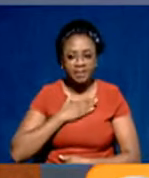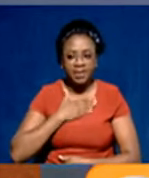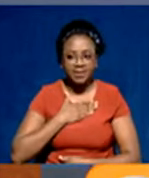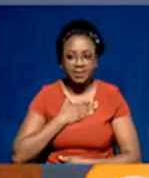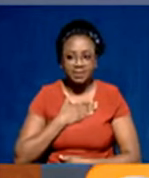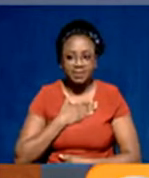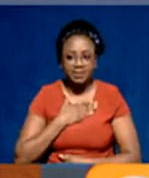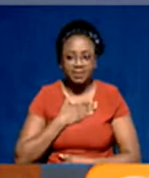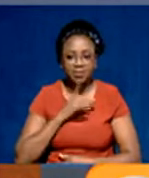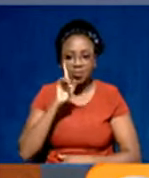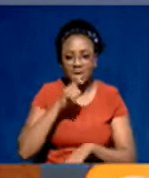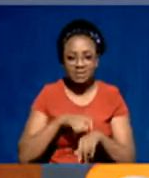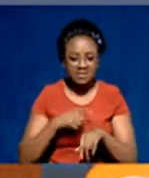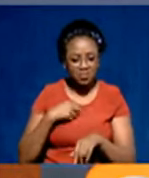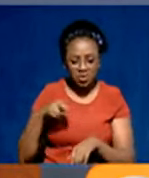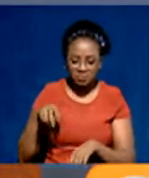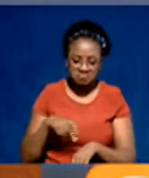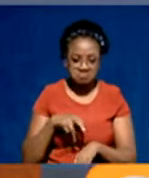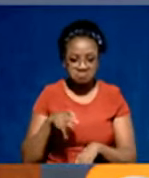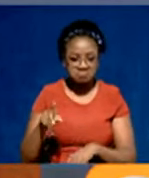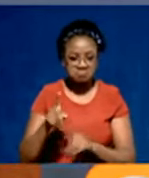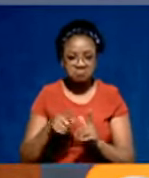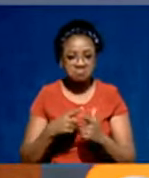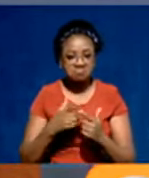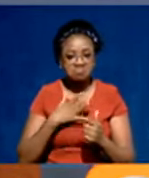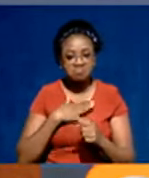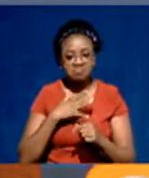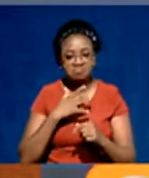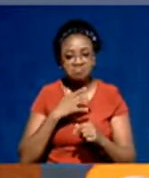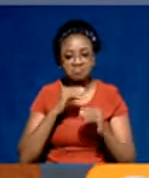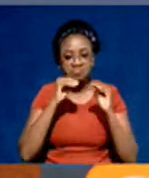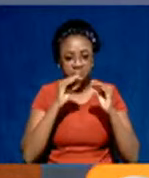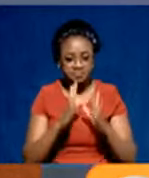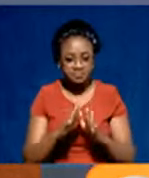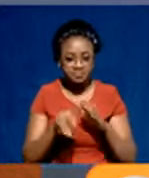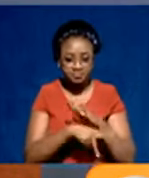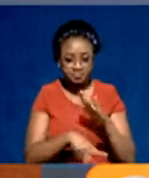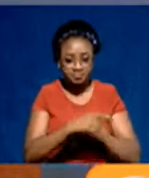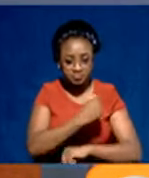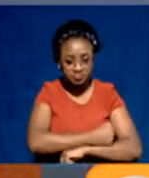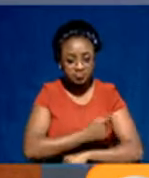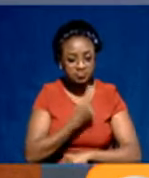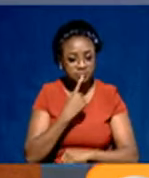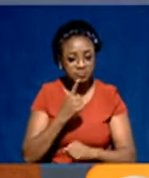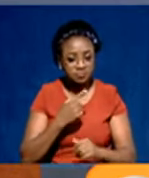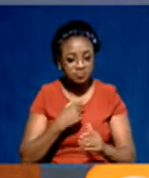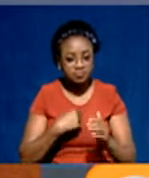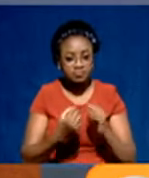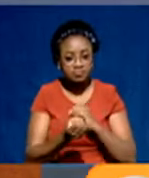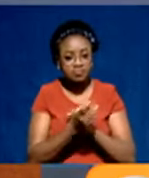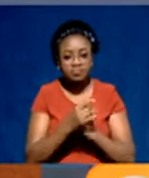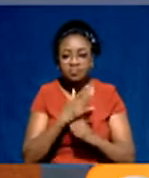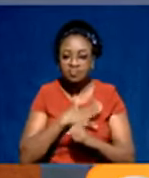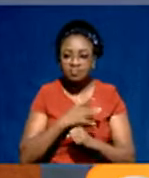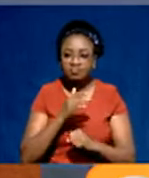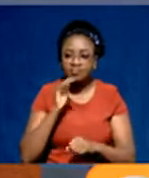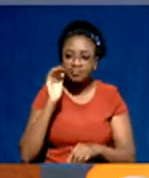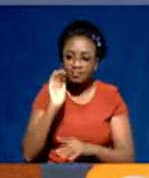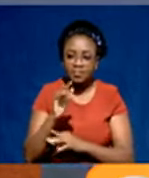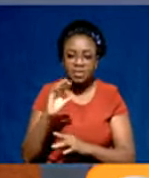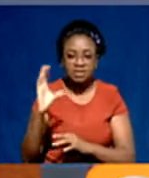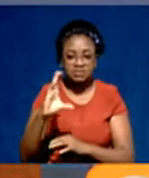we were working with her and he was advised by my former teacher in primary, Teacher Damaris, why don't seek for support at Citizen